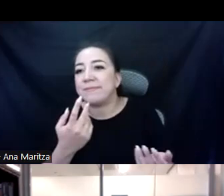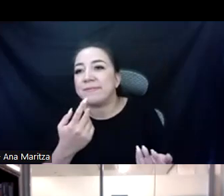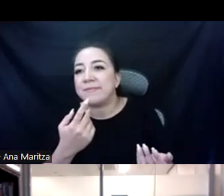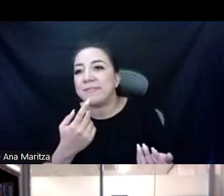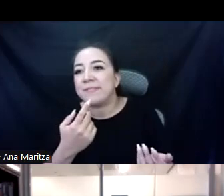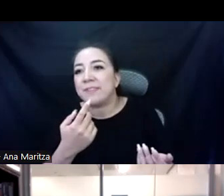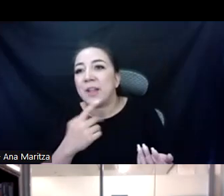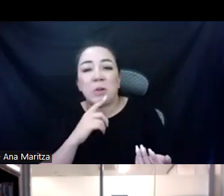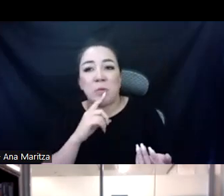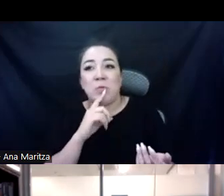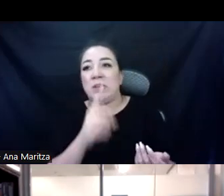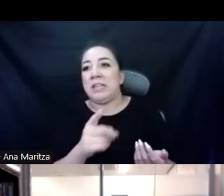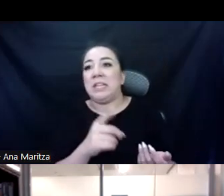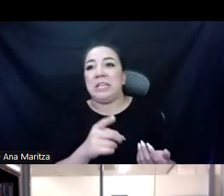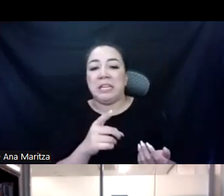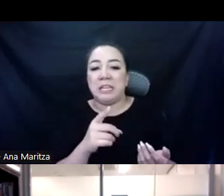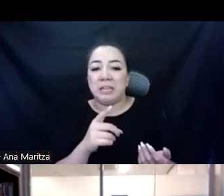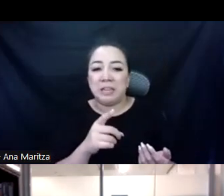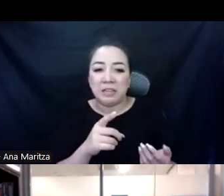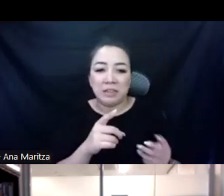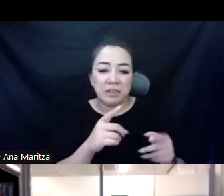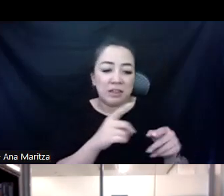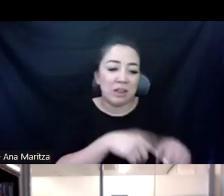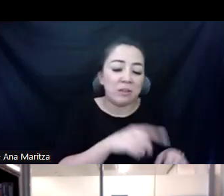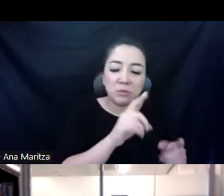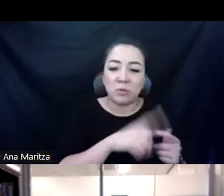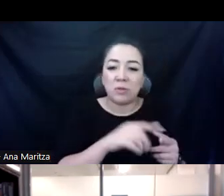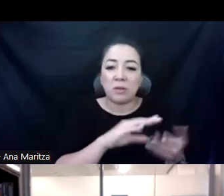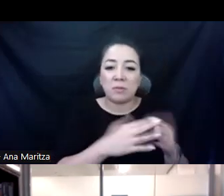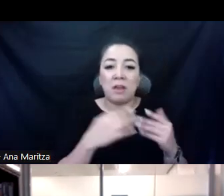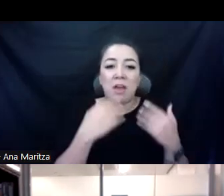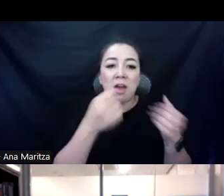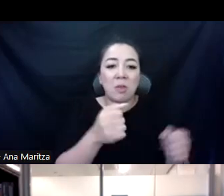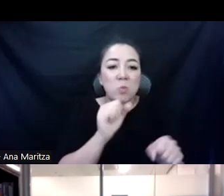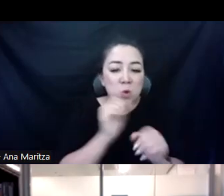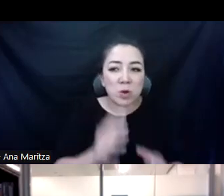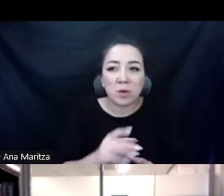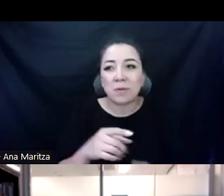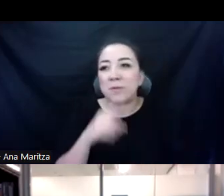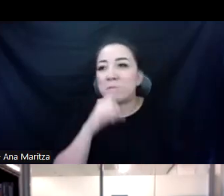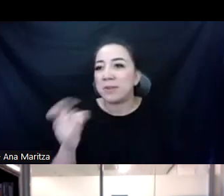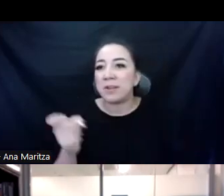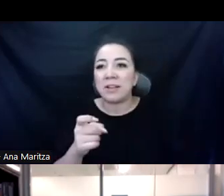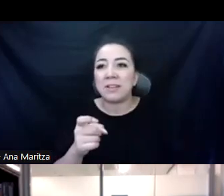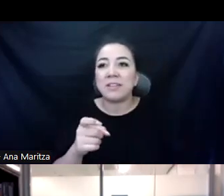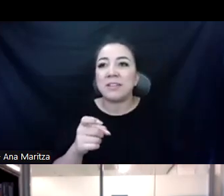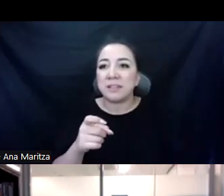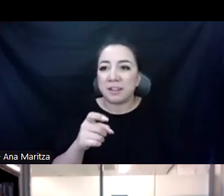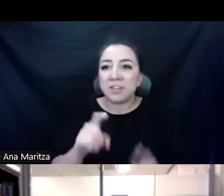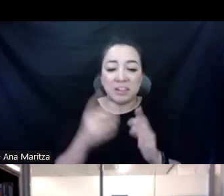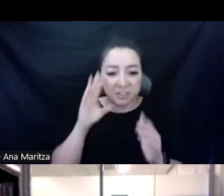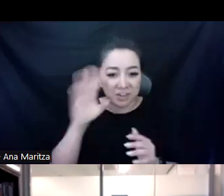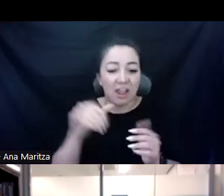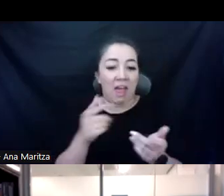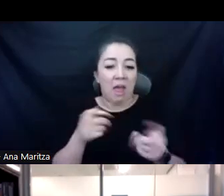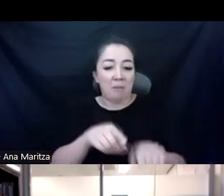I really do lean toward the community health worker one because there is an initiative happening